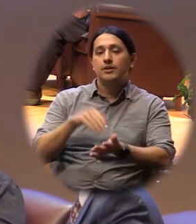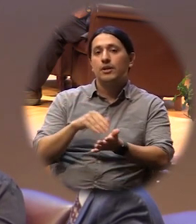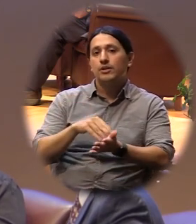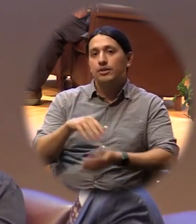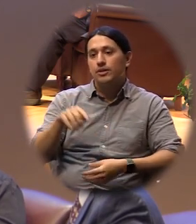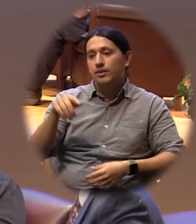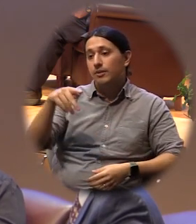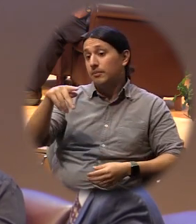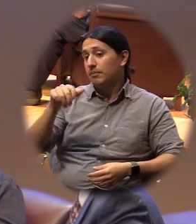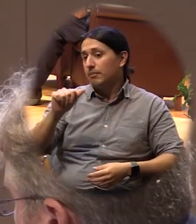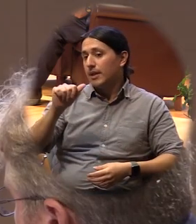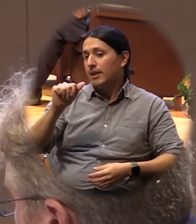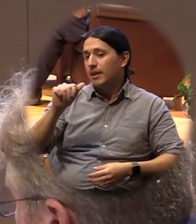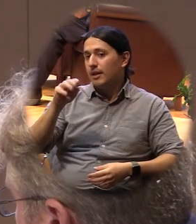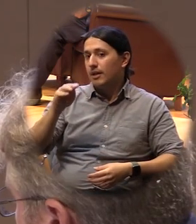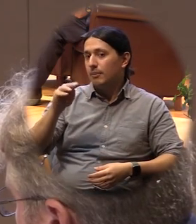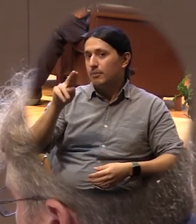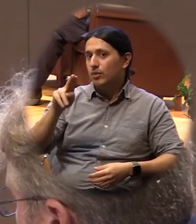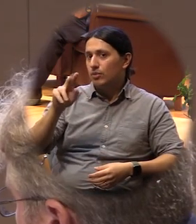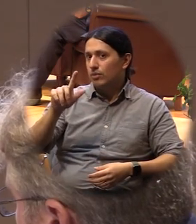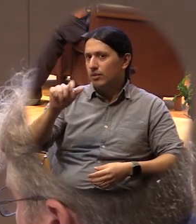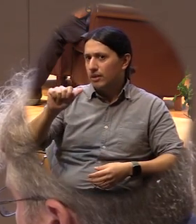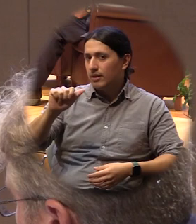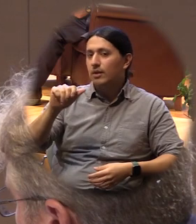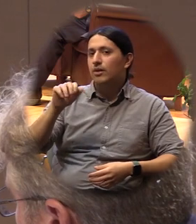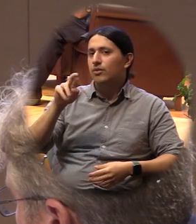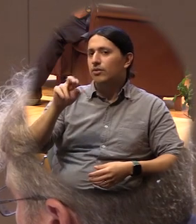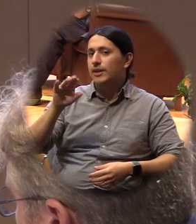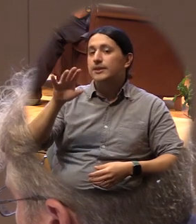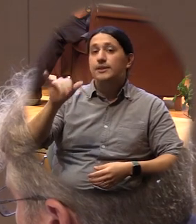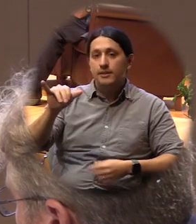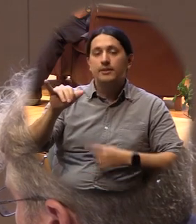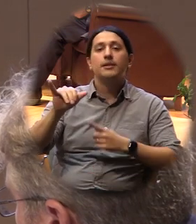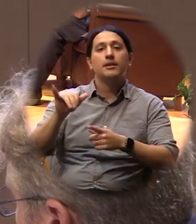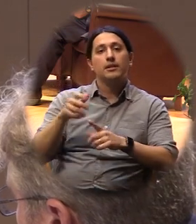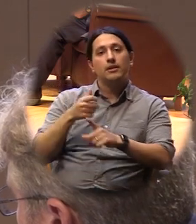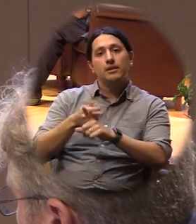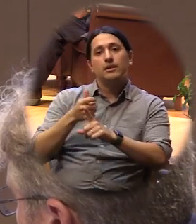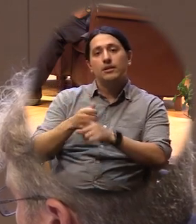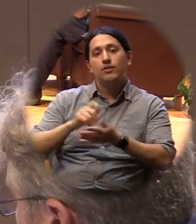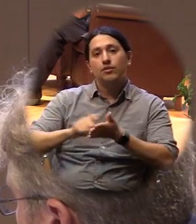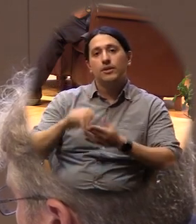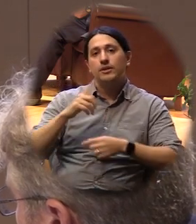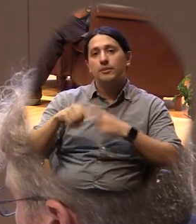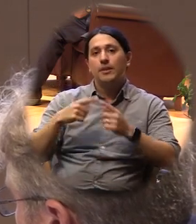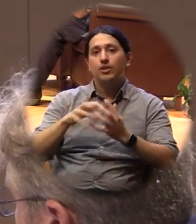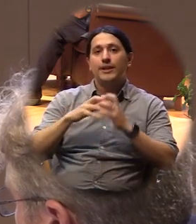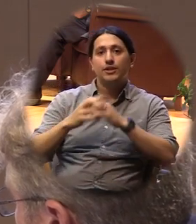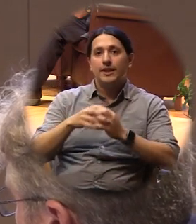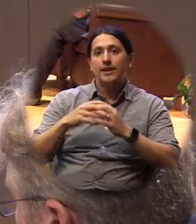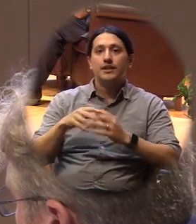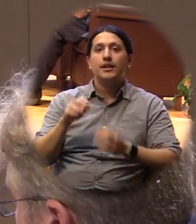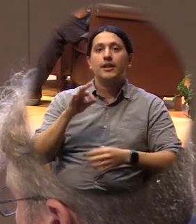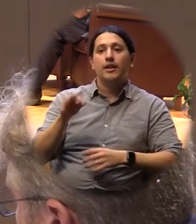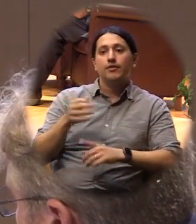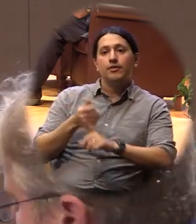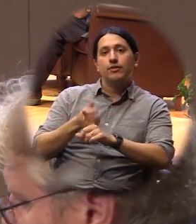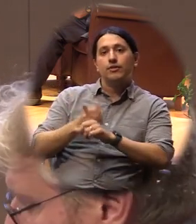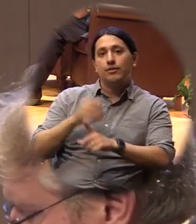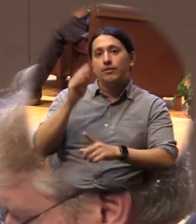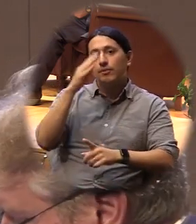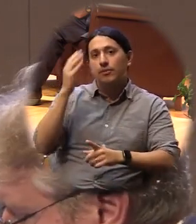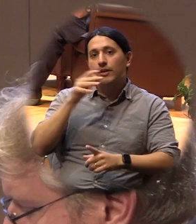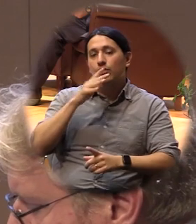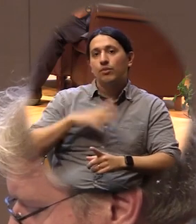writes and is in the intersection of being a black woman who's LGBTQ+. On Q